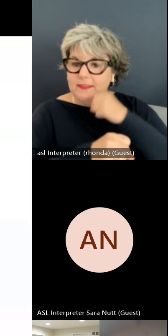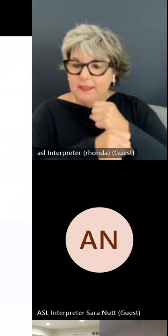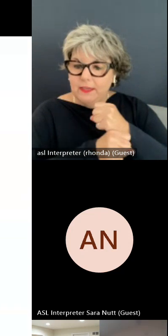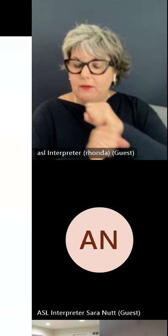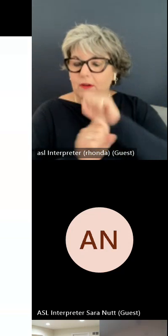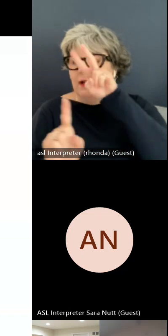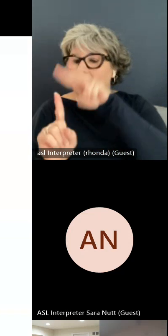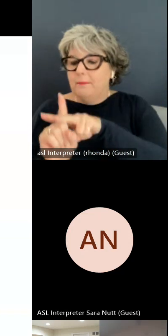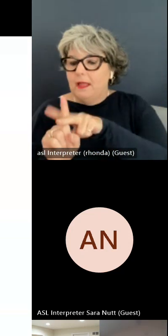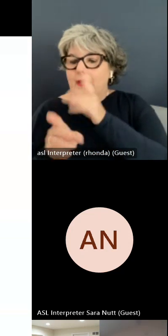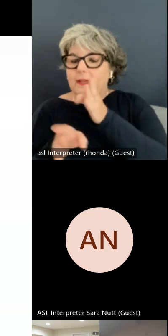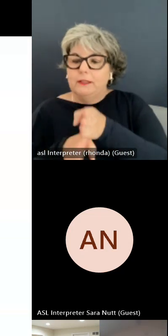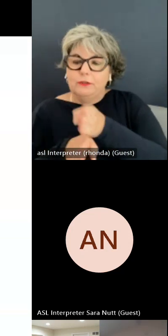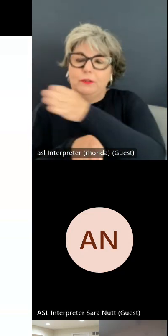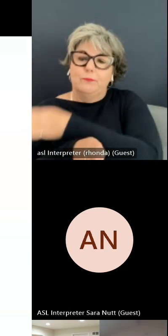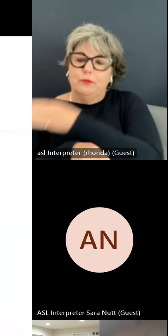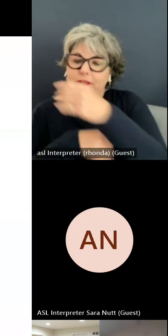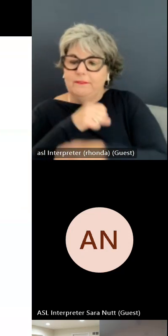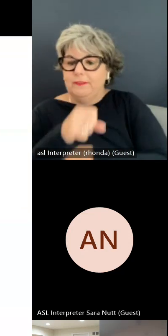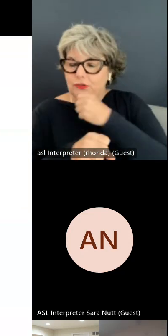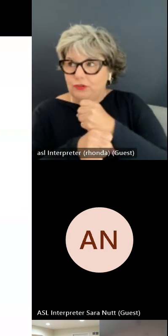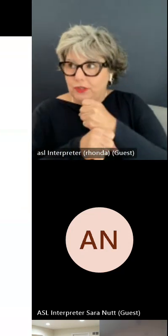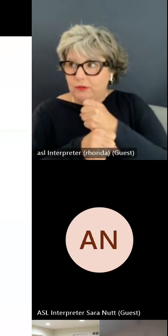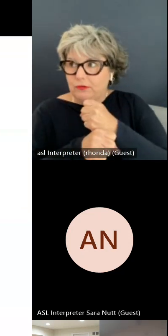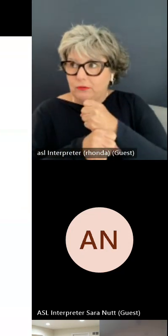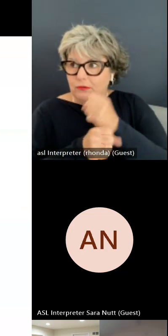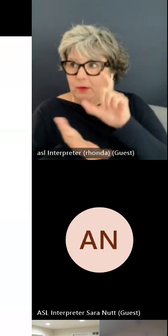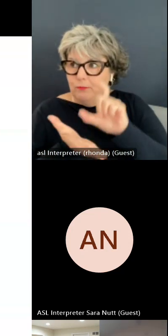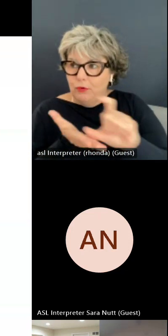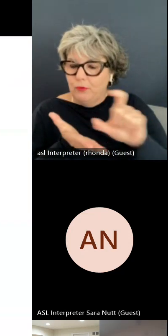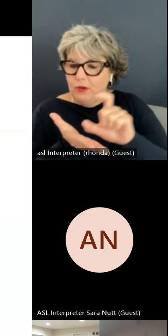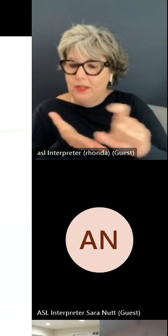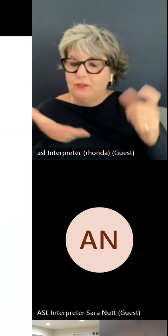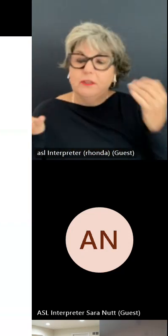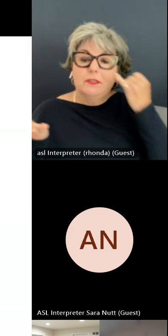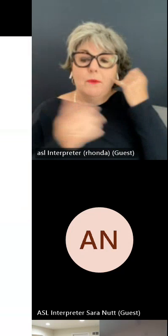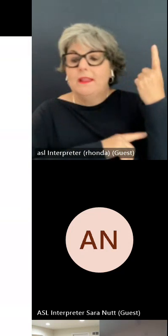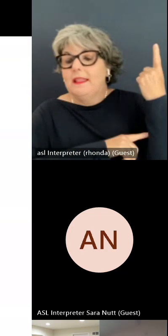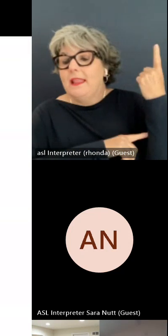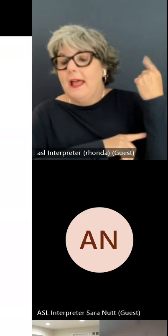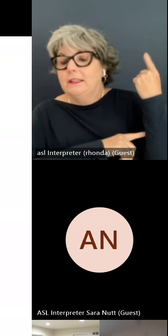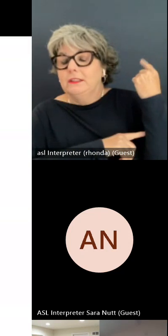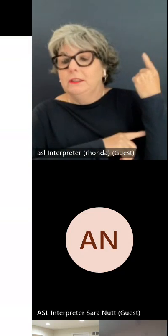to the previous year's appropriation. So if last year you were